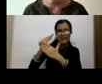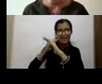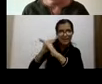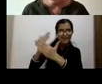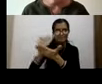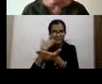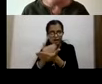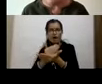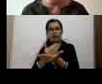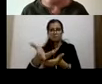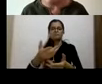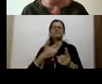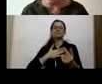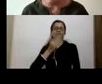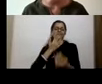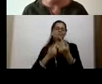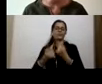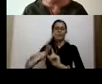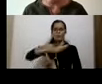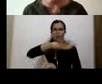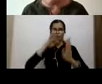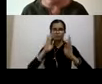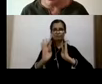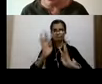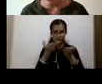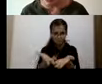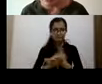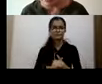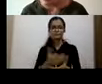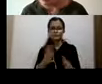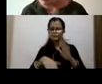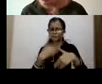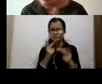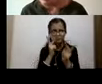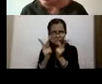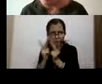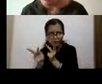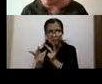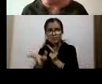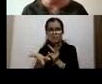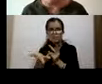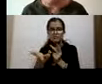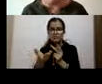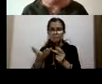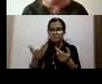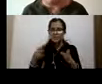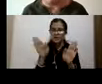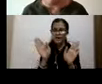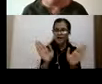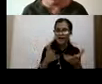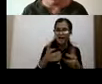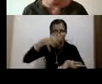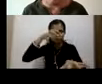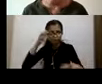forest. And then, as I said, we started, you know, initially we started seeing the nocturnal animals come out in our cameras. You see a